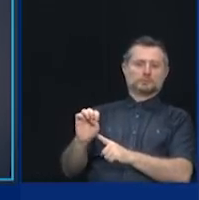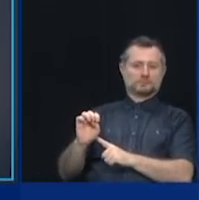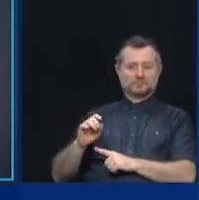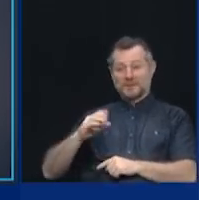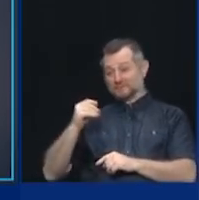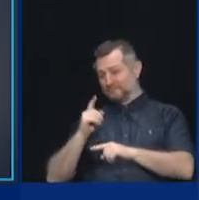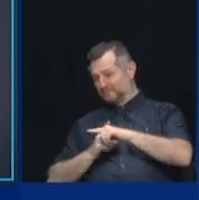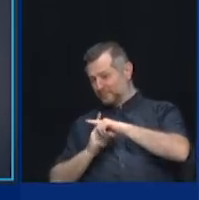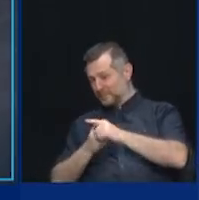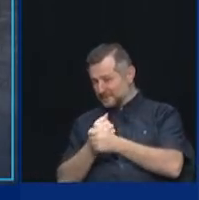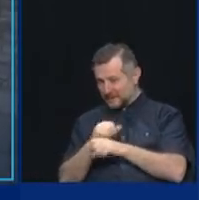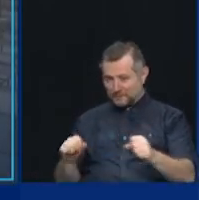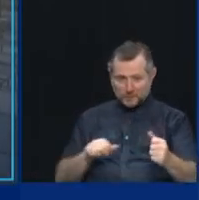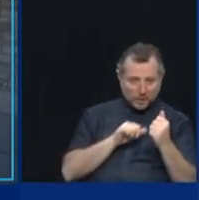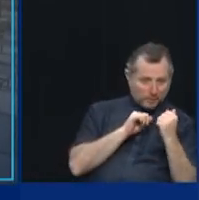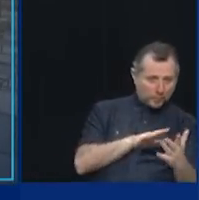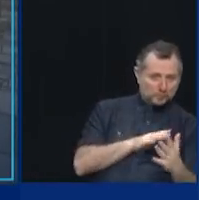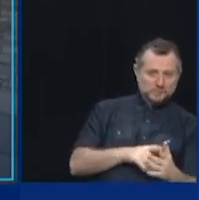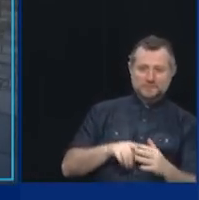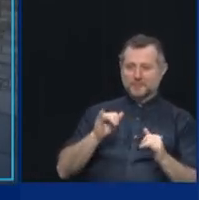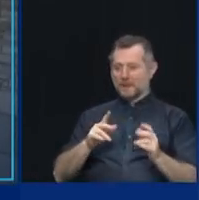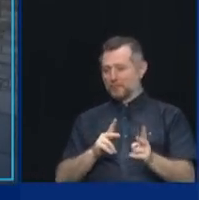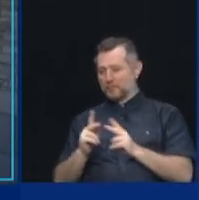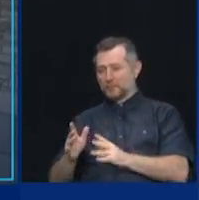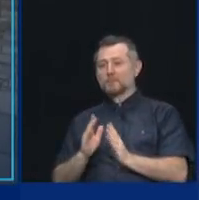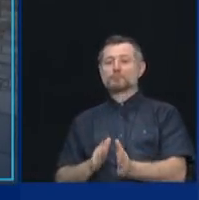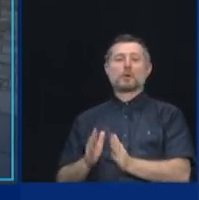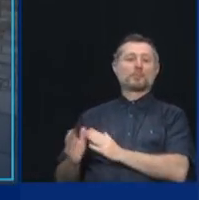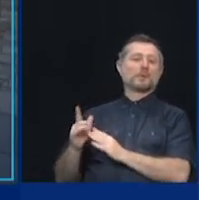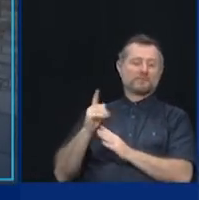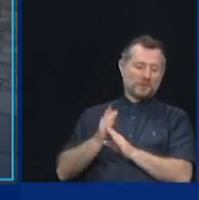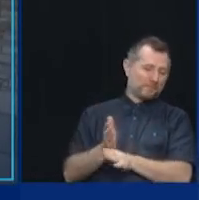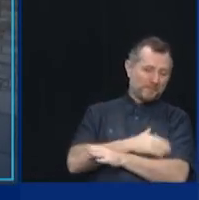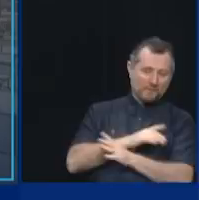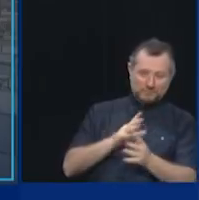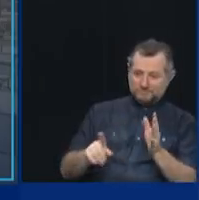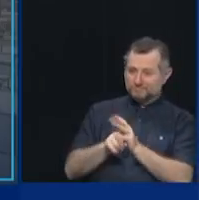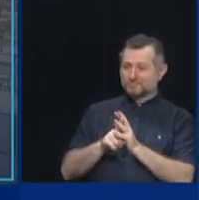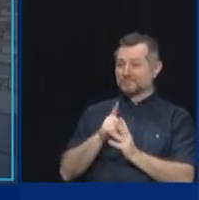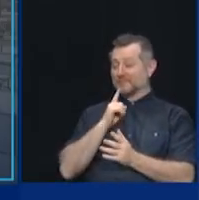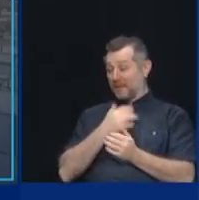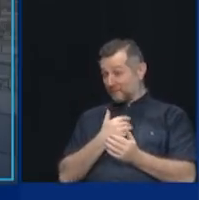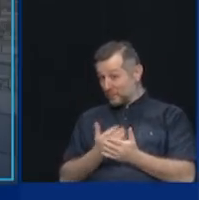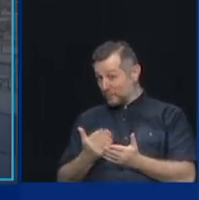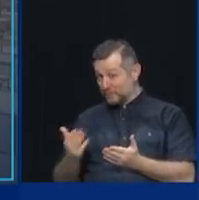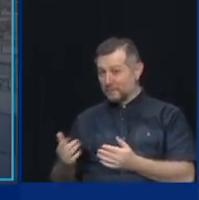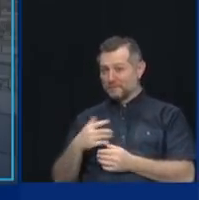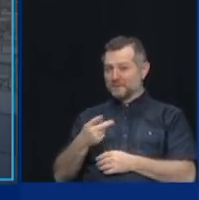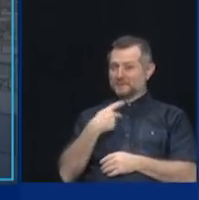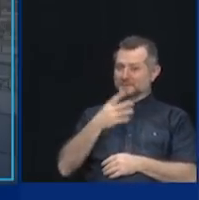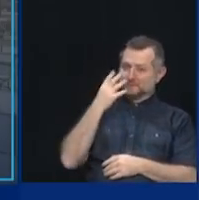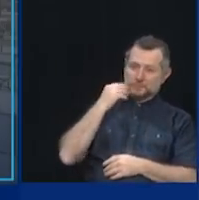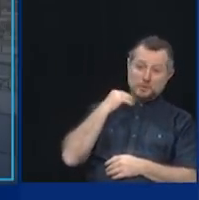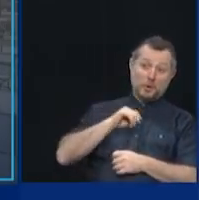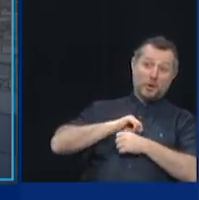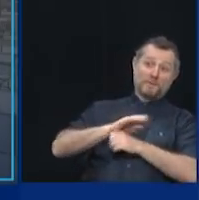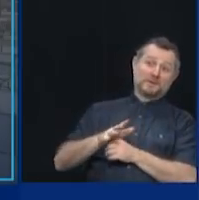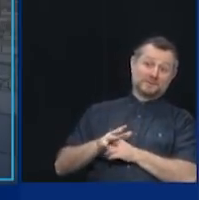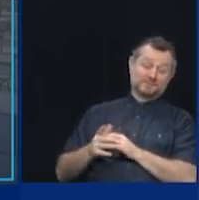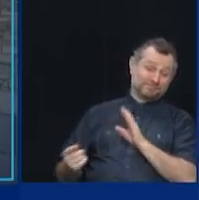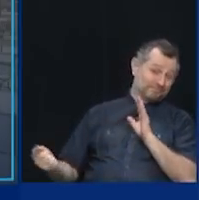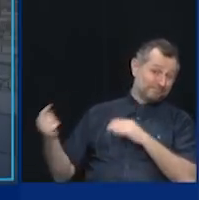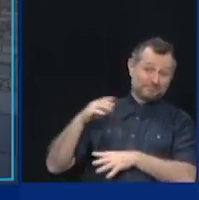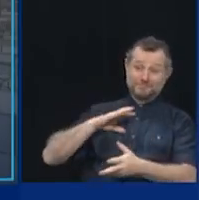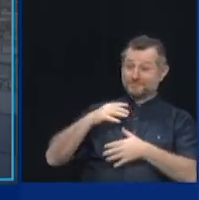being prepared, being equipped. Remember what we went through when COVID started? We had to set up